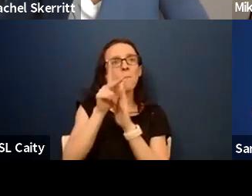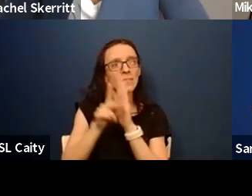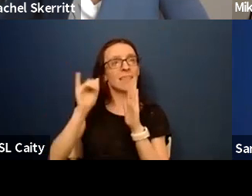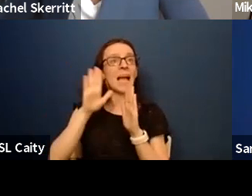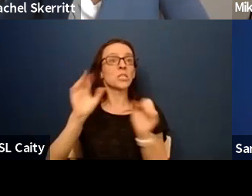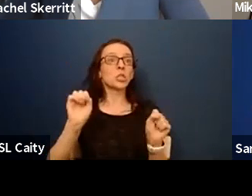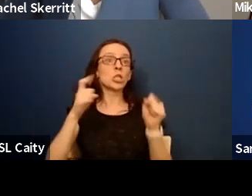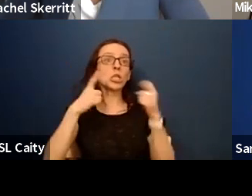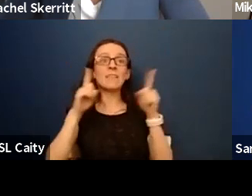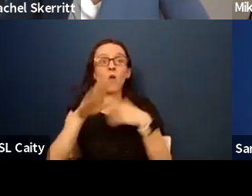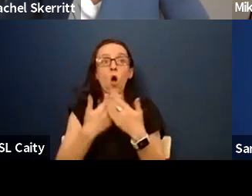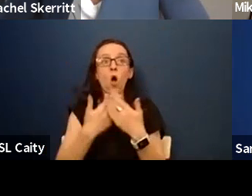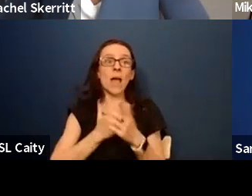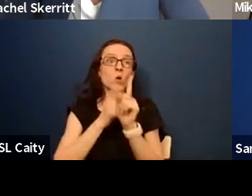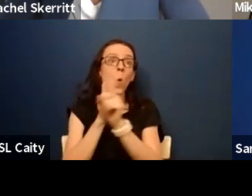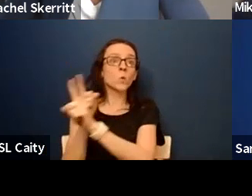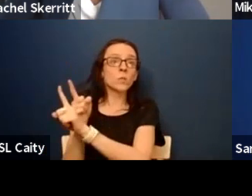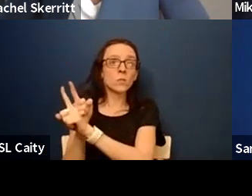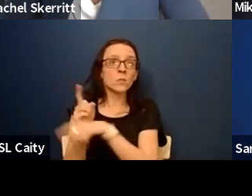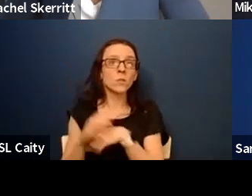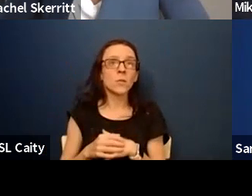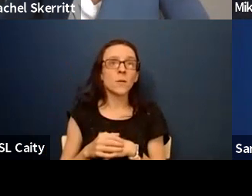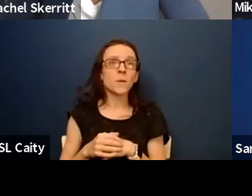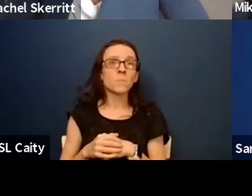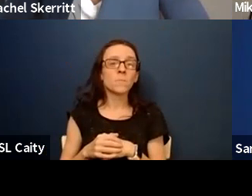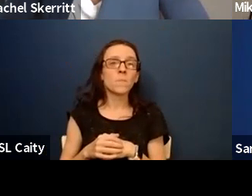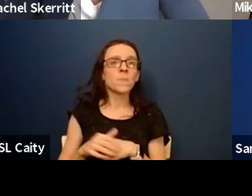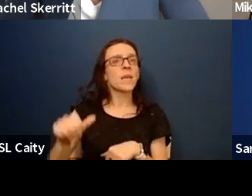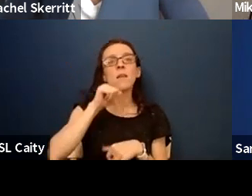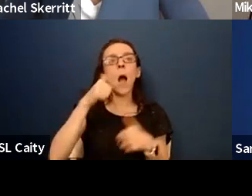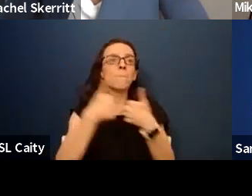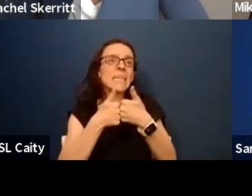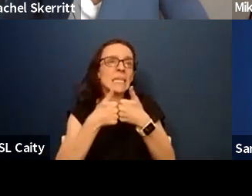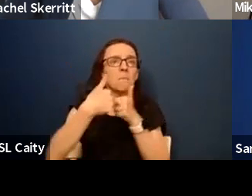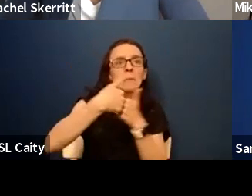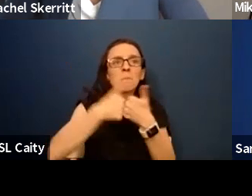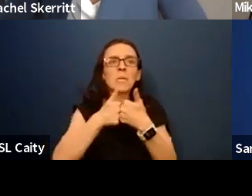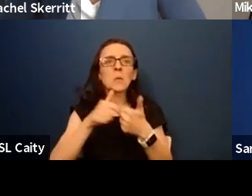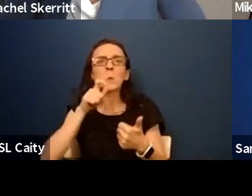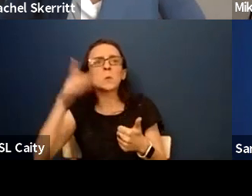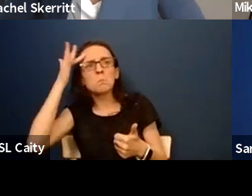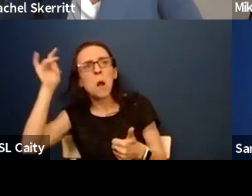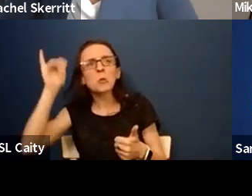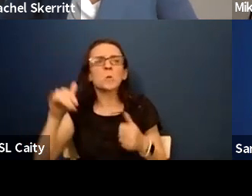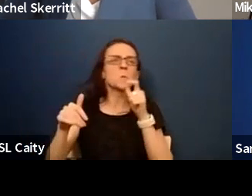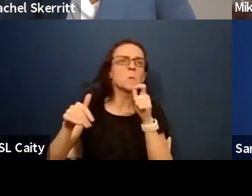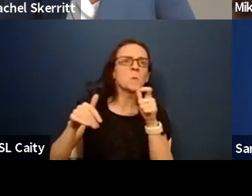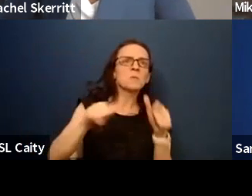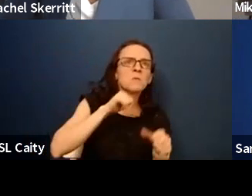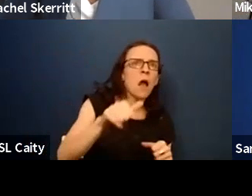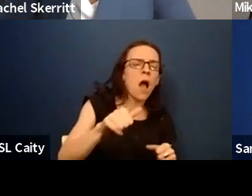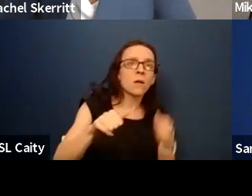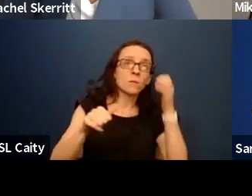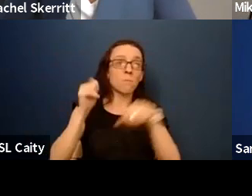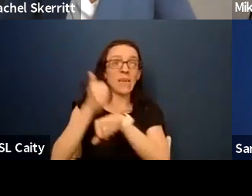goals and wouldn't be pitting students against students and who's smarter and who's not based on,